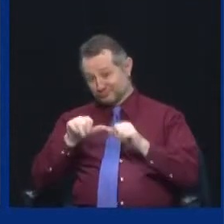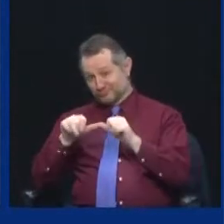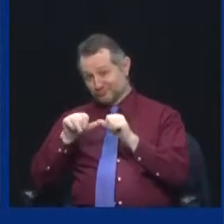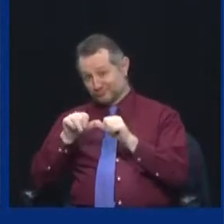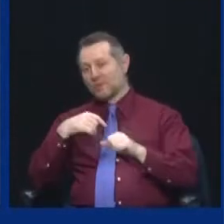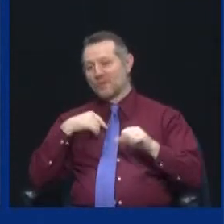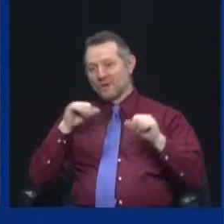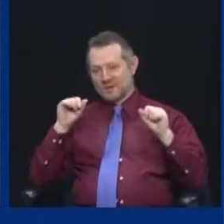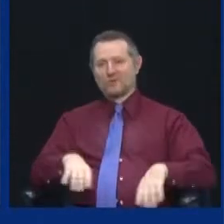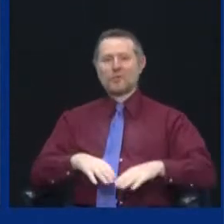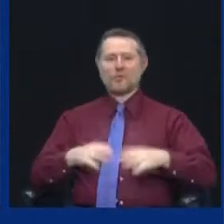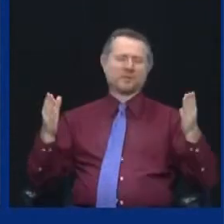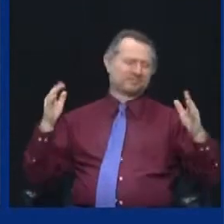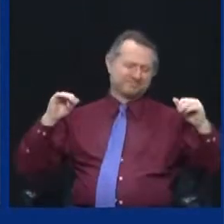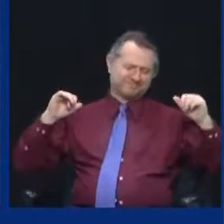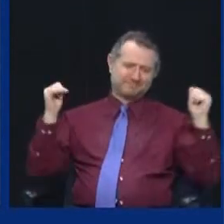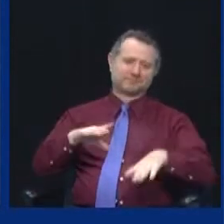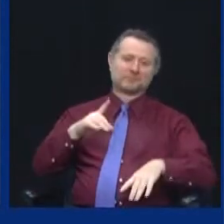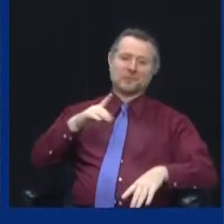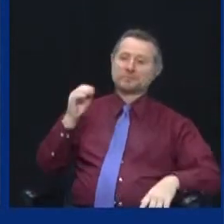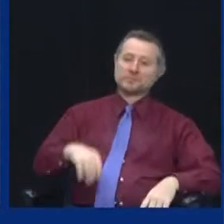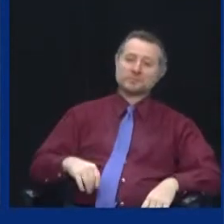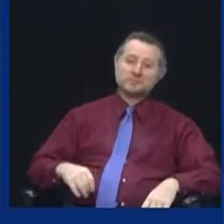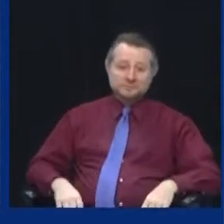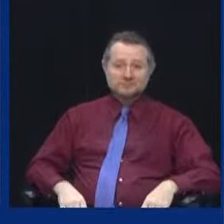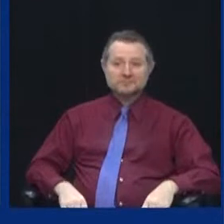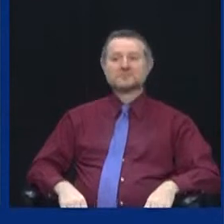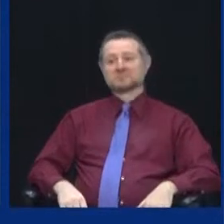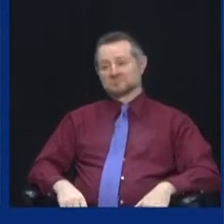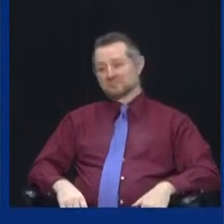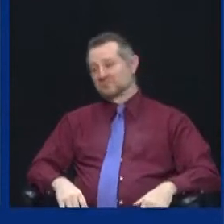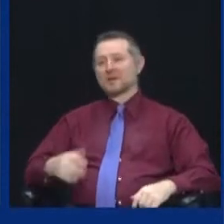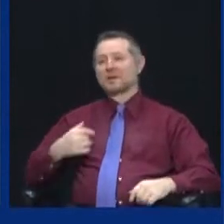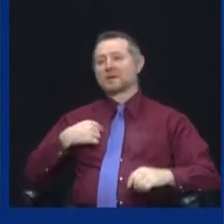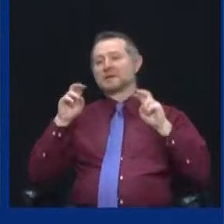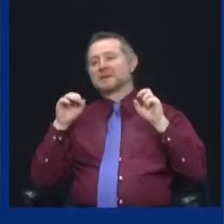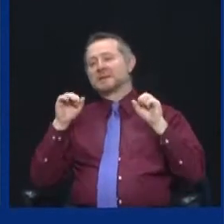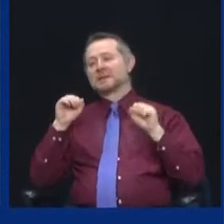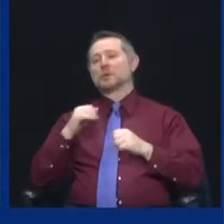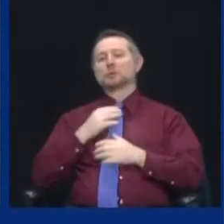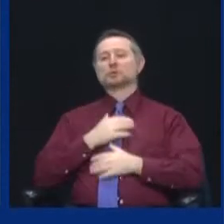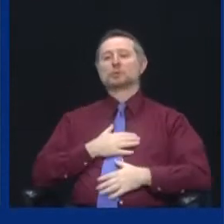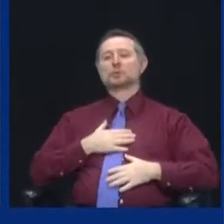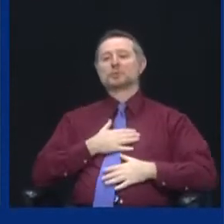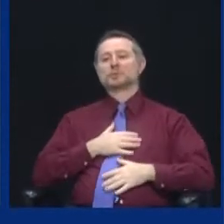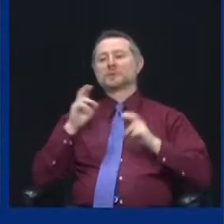that. So we would actually be able to have a normal summer,